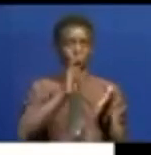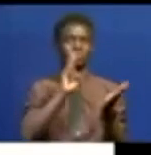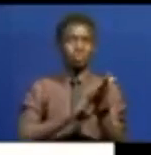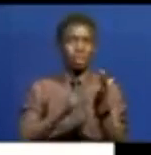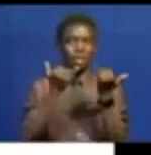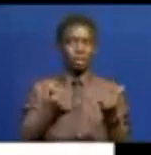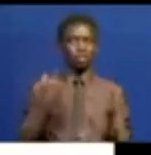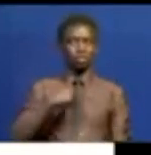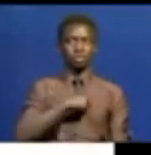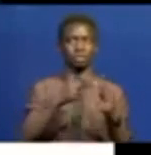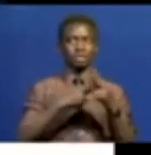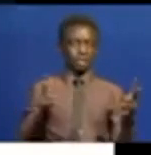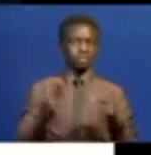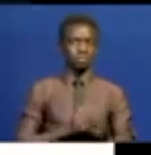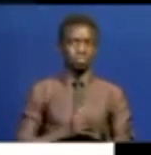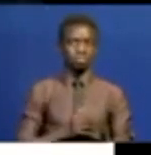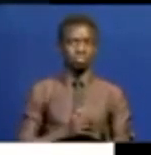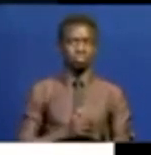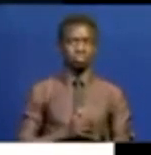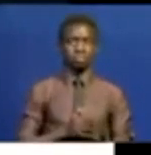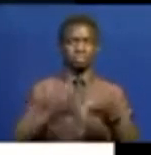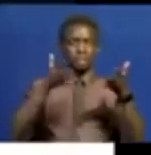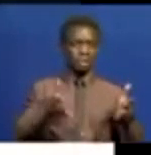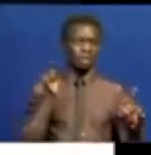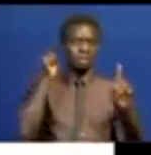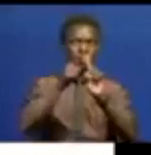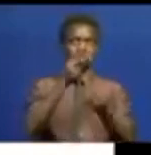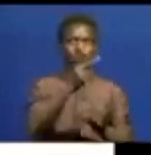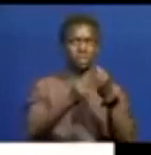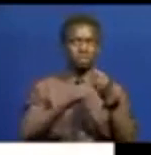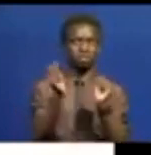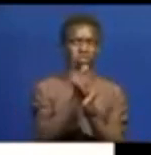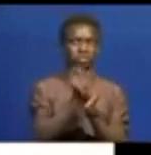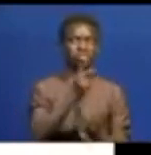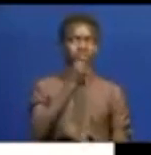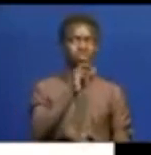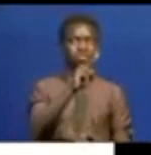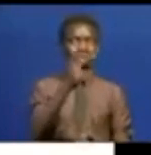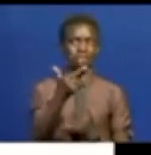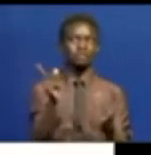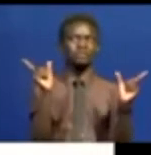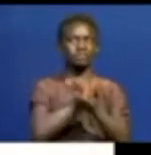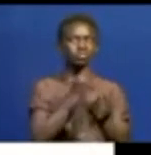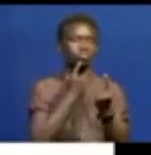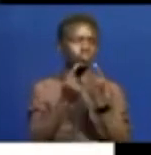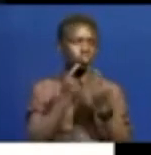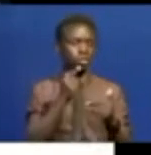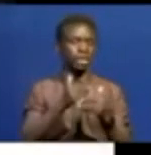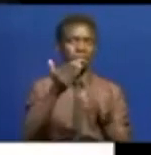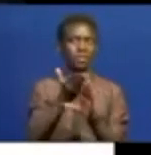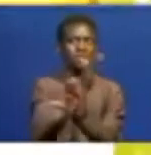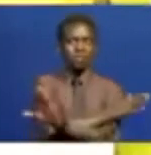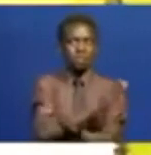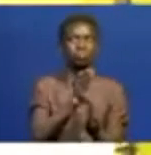retreating. They had up to on or before the 26th of November 2023 to conclude talks before retreating to prepare a